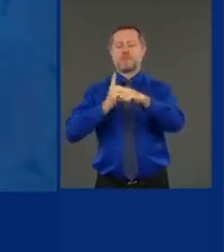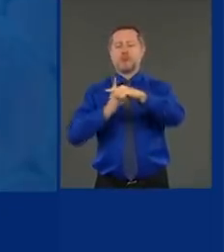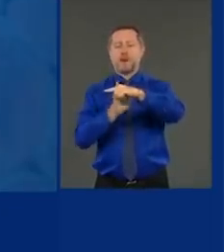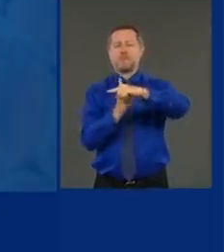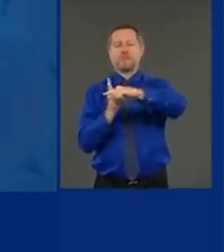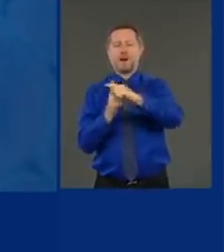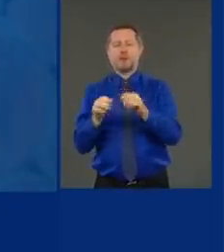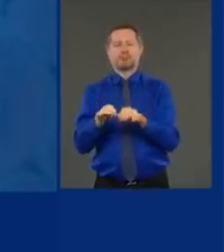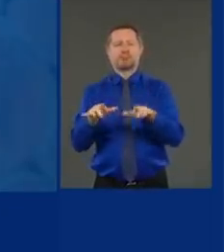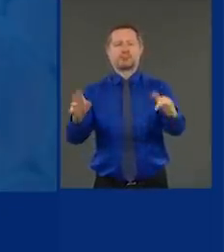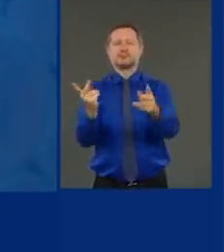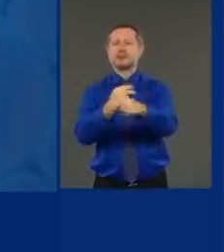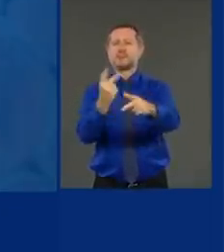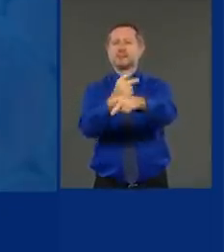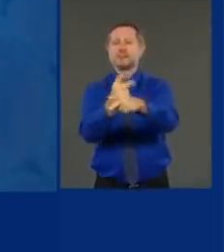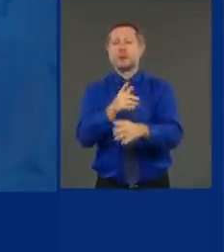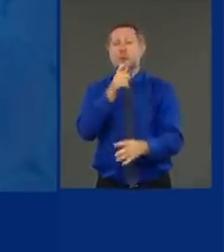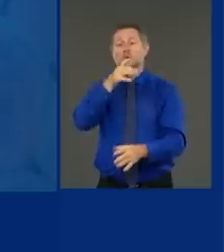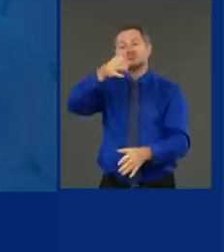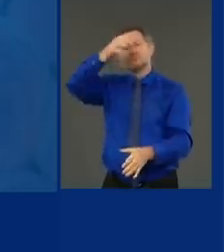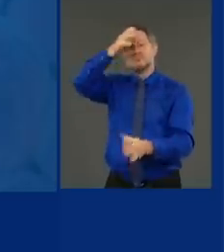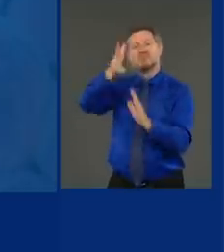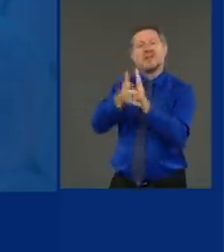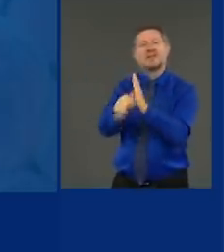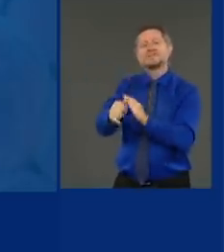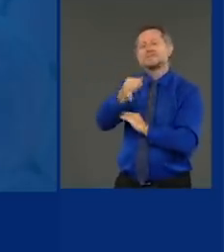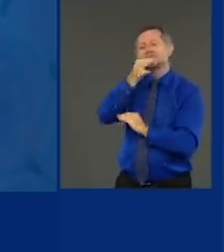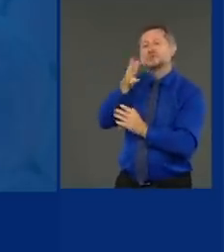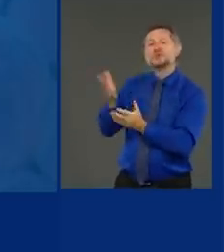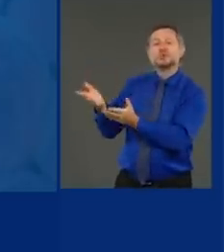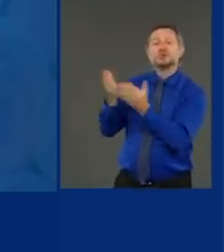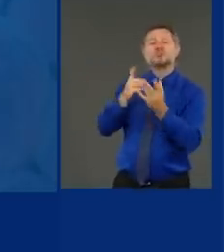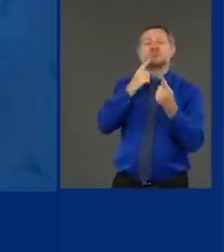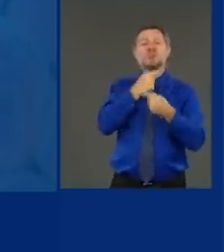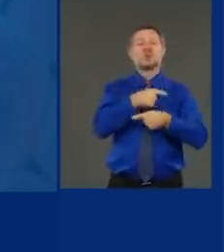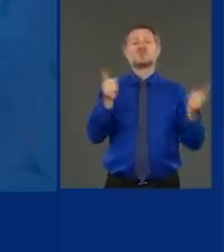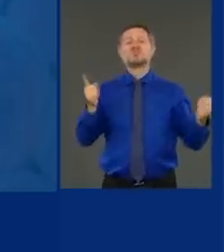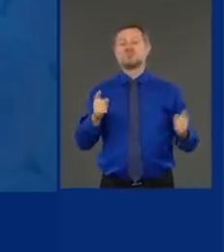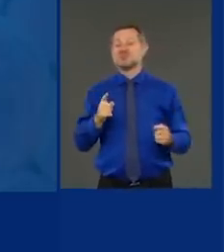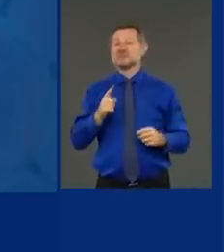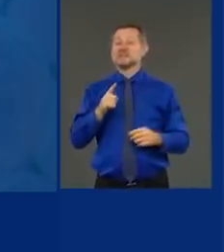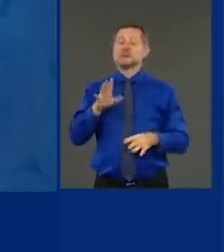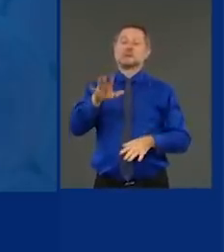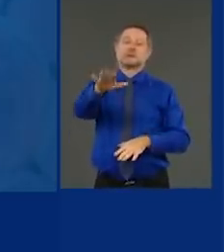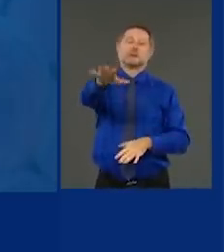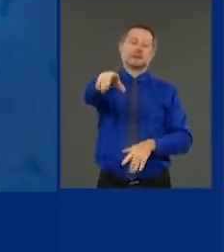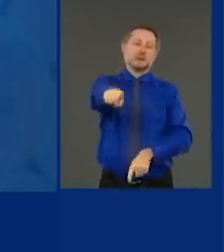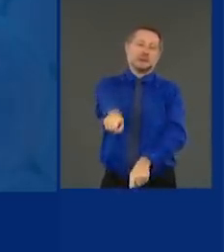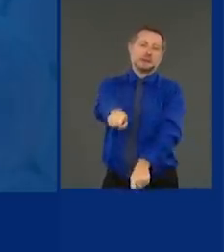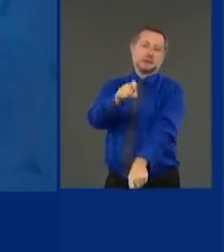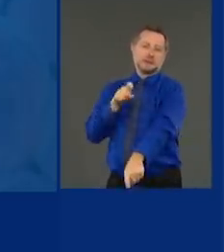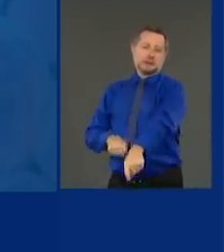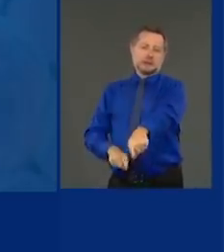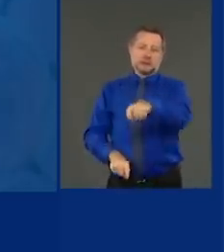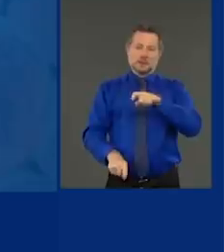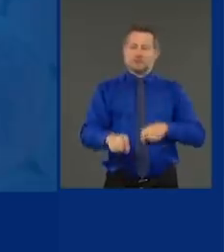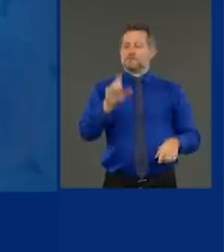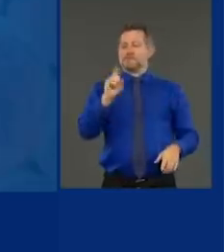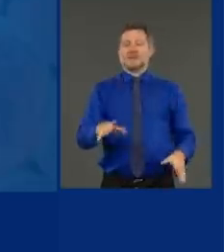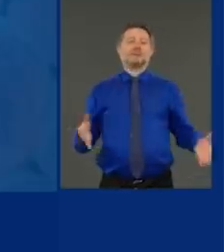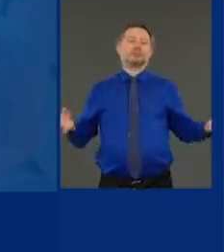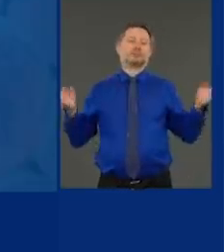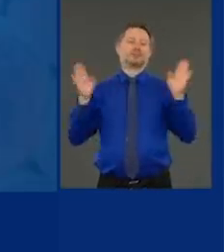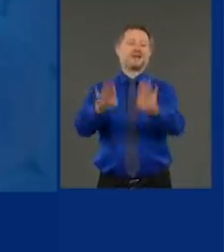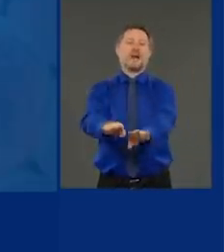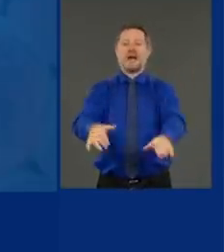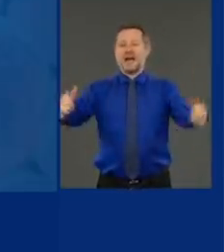You have medical experts who are now saying we should hit the reset button, that the nation should shut down